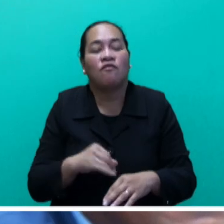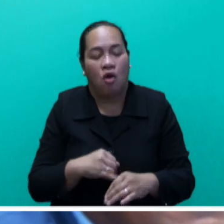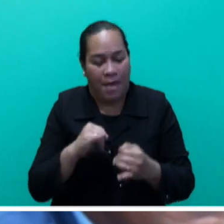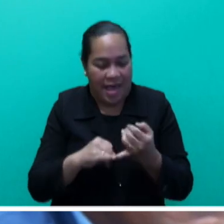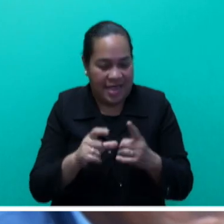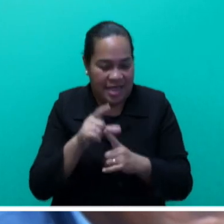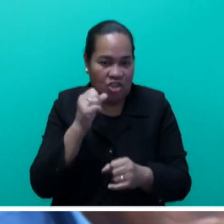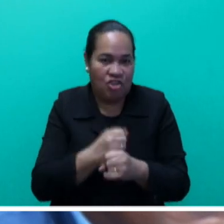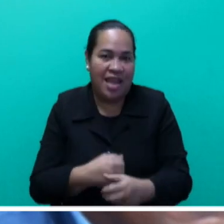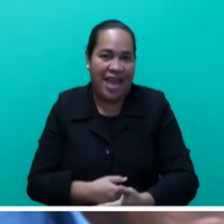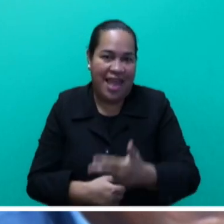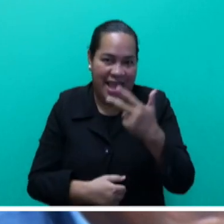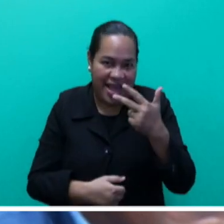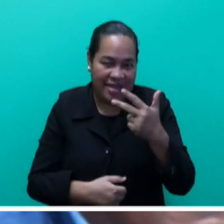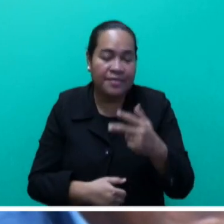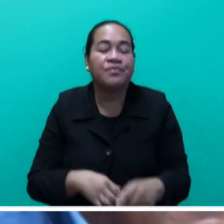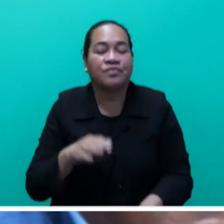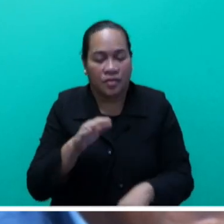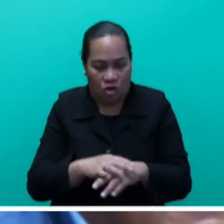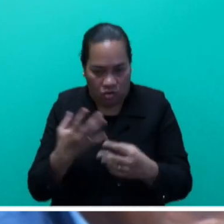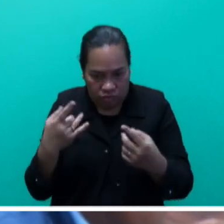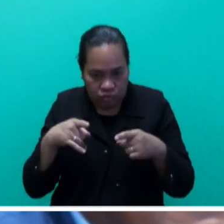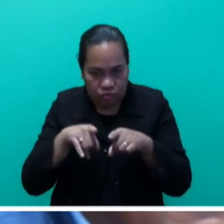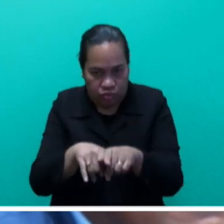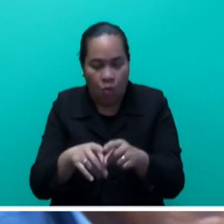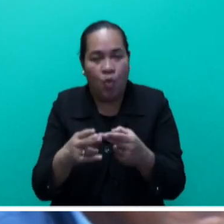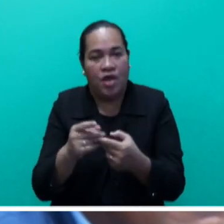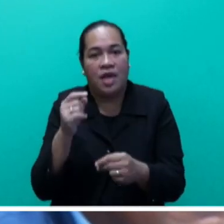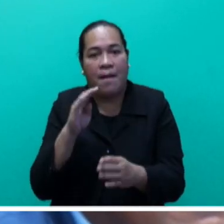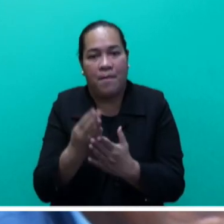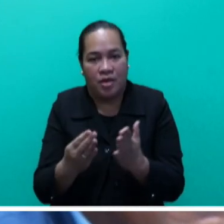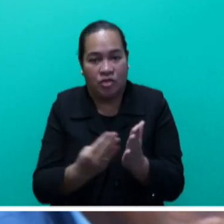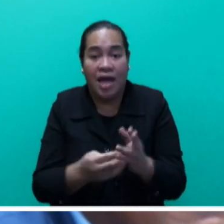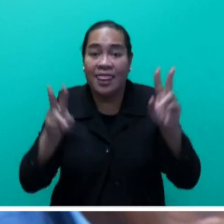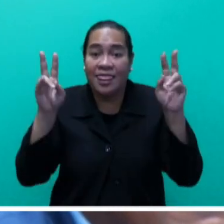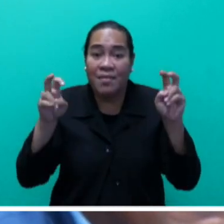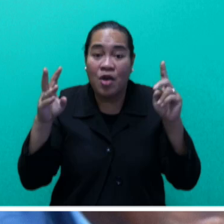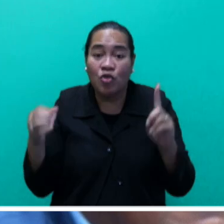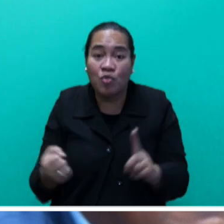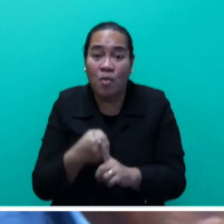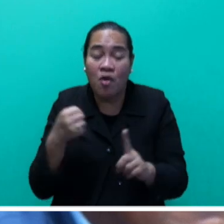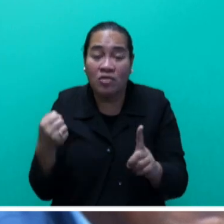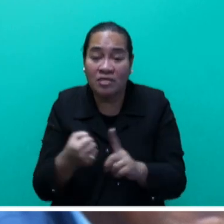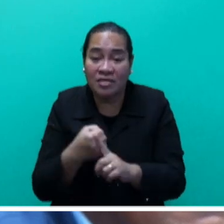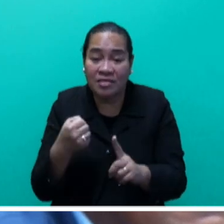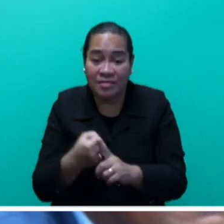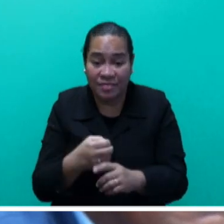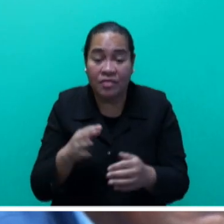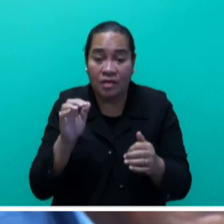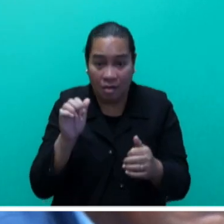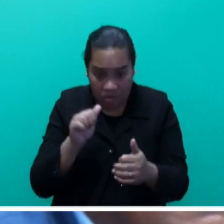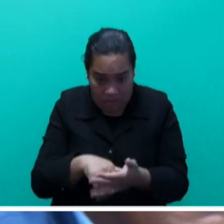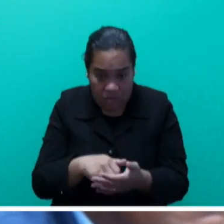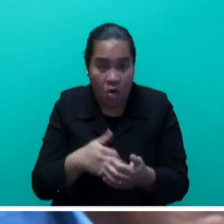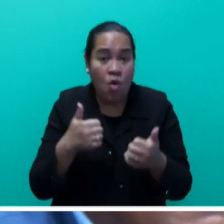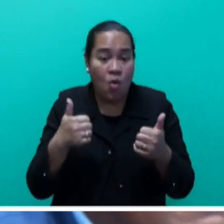is closely aligned with the budget. The theme to promote decent work opportunities,